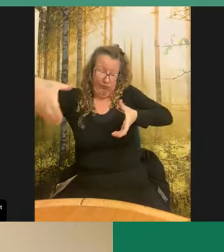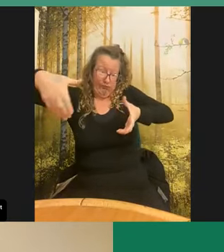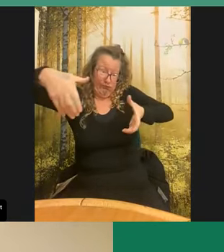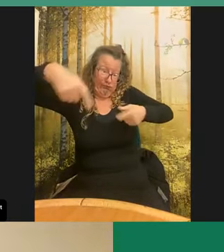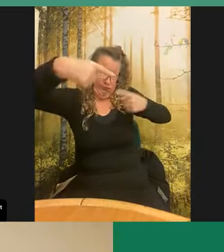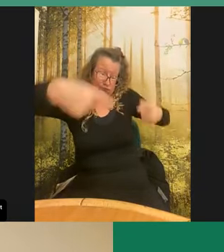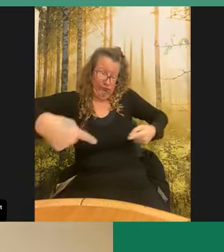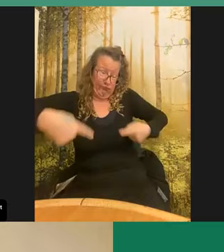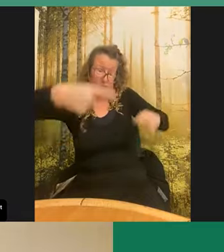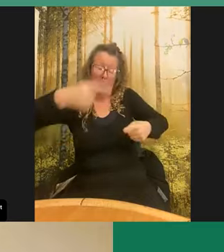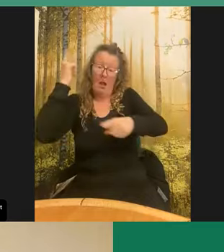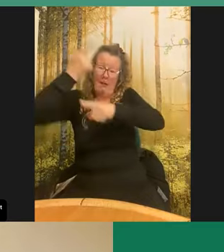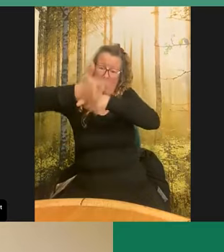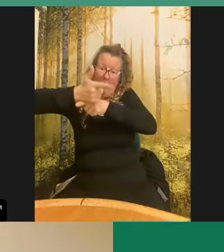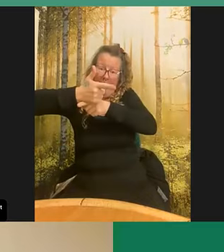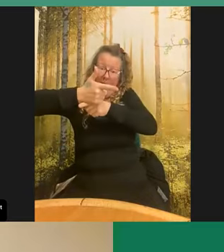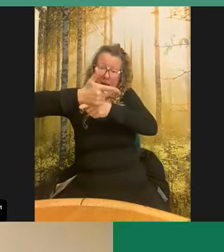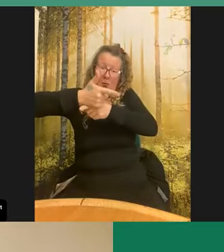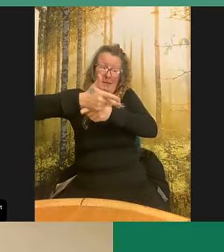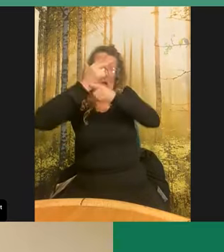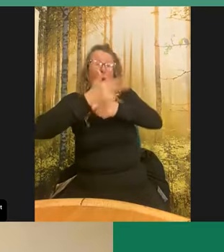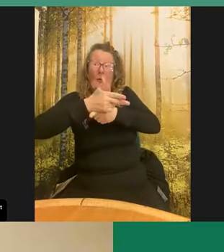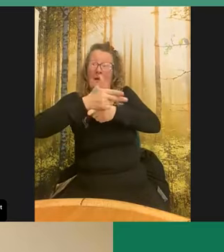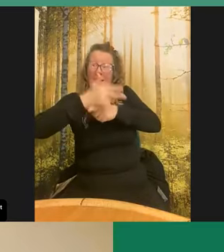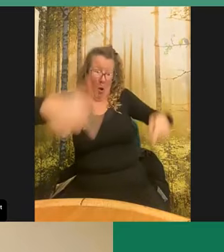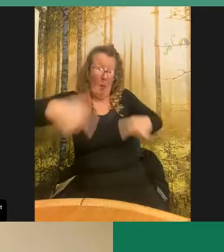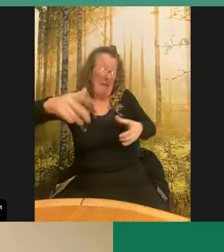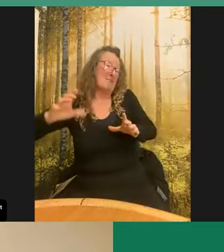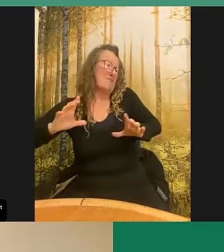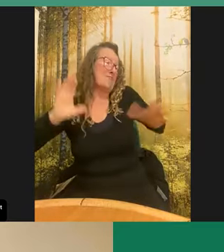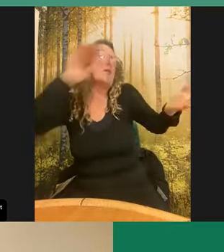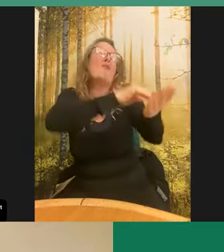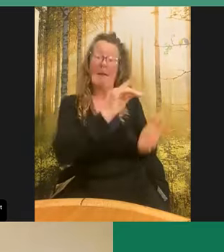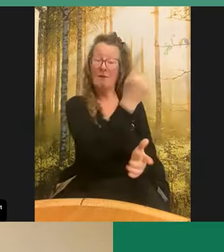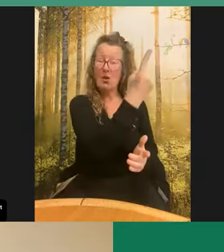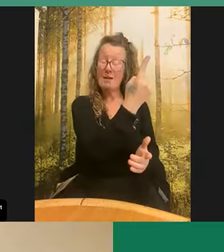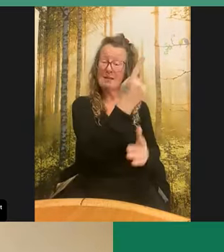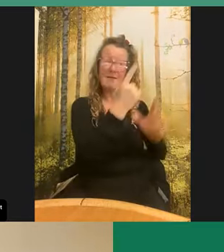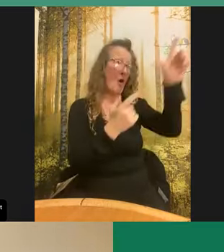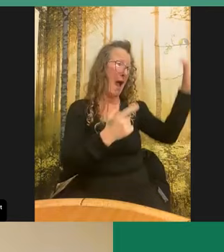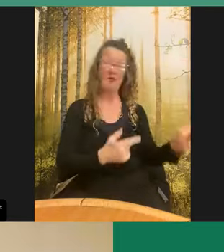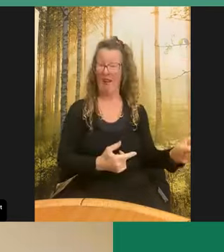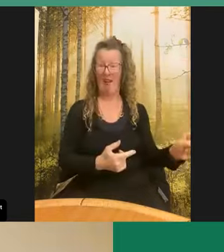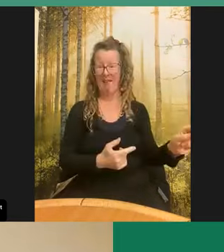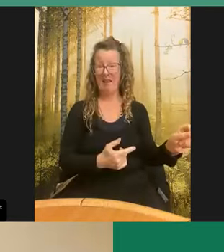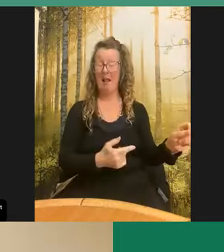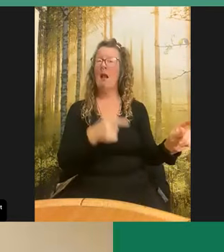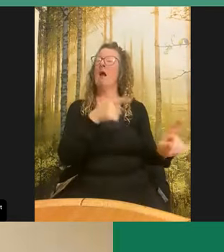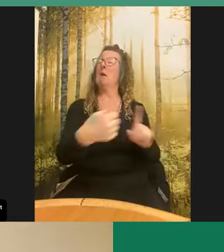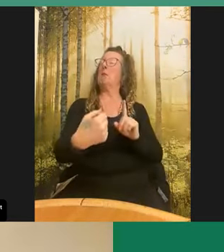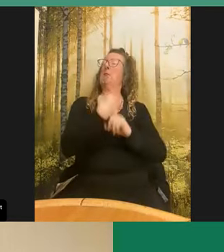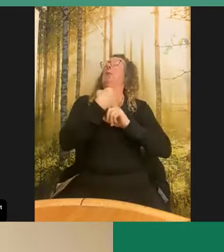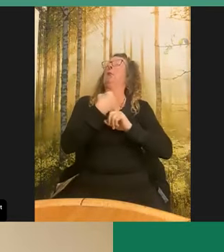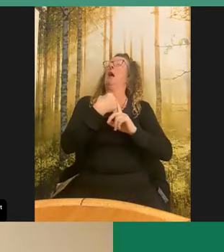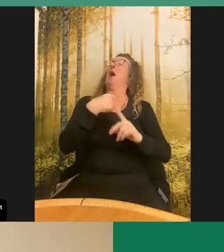probably the first wheels that were brought, and then the other wheels that were, I mean, that's the kind of point that's made in the room. And then the